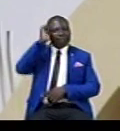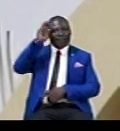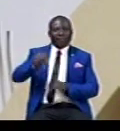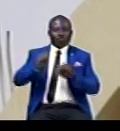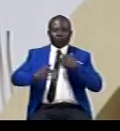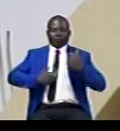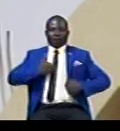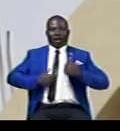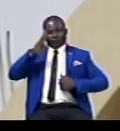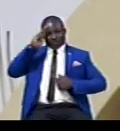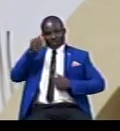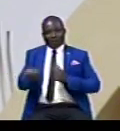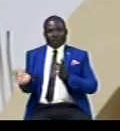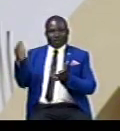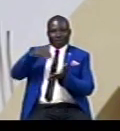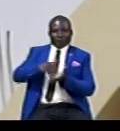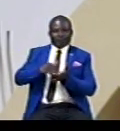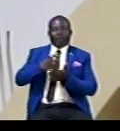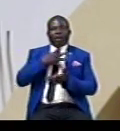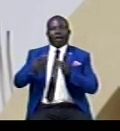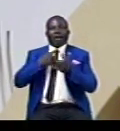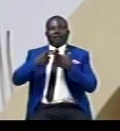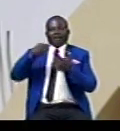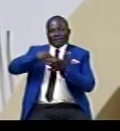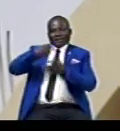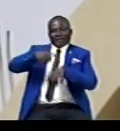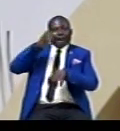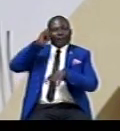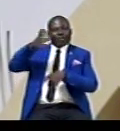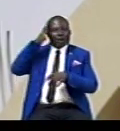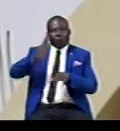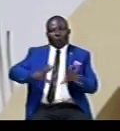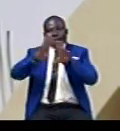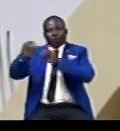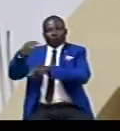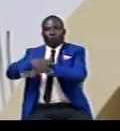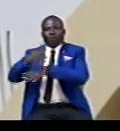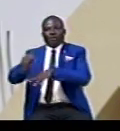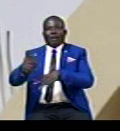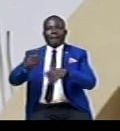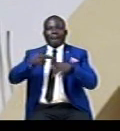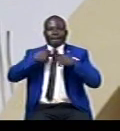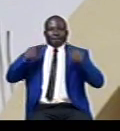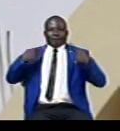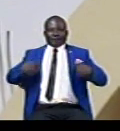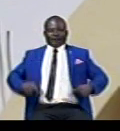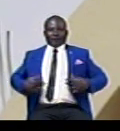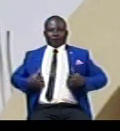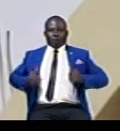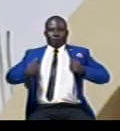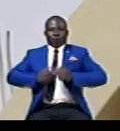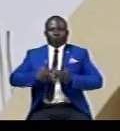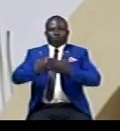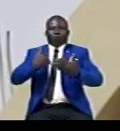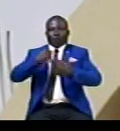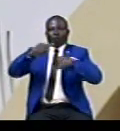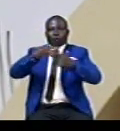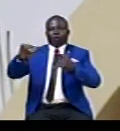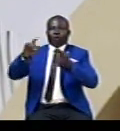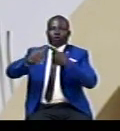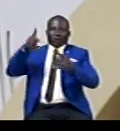again then this time around we put on the priest Road before going to kill